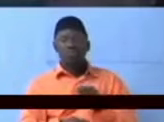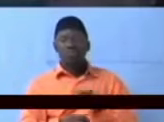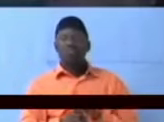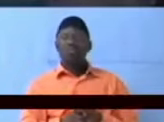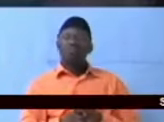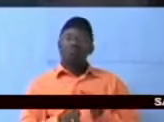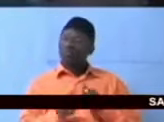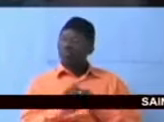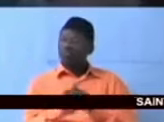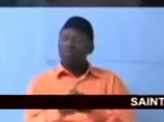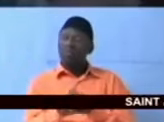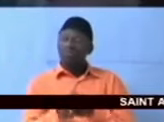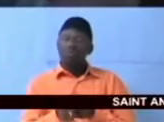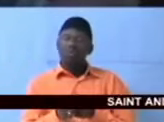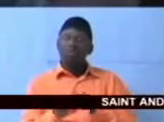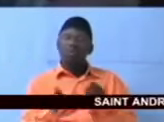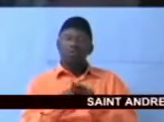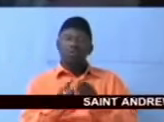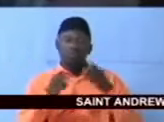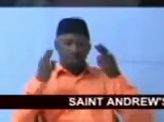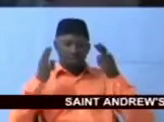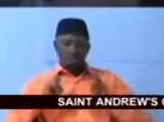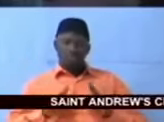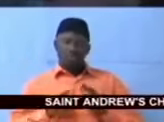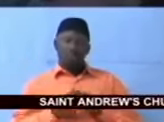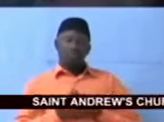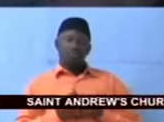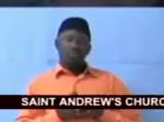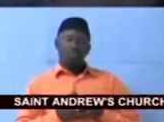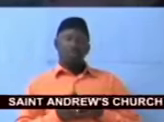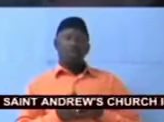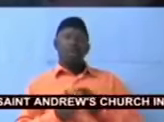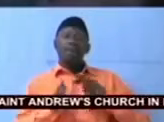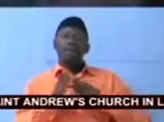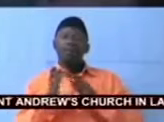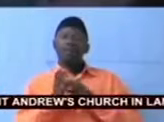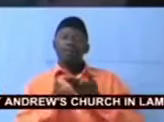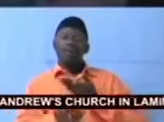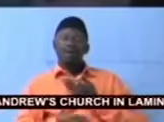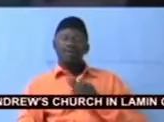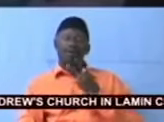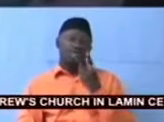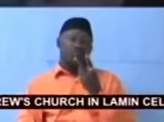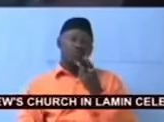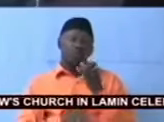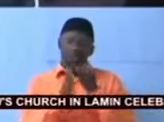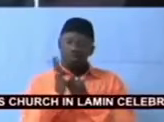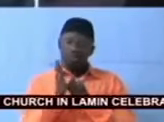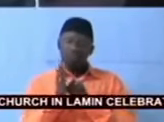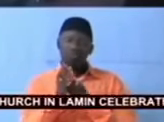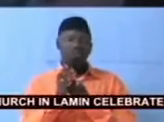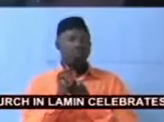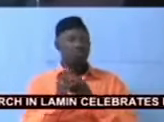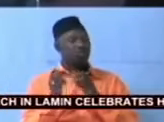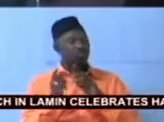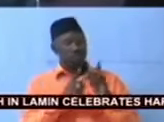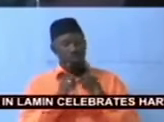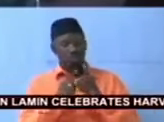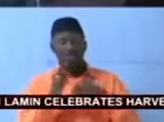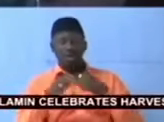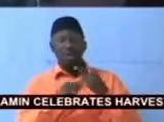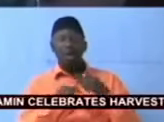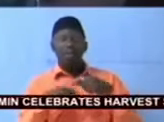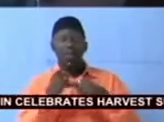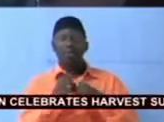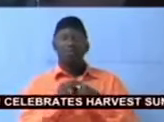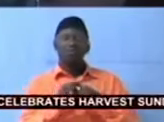wala so we only had two of the offenses to deal with in regarding sentencing tamen nak kon boba nak ñaari tefar